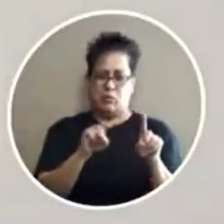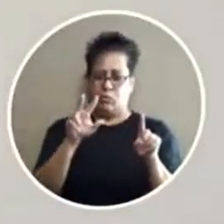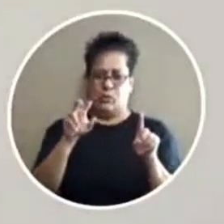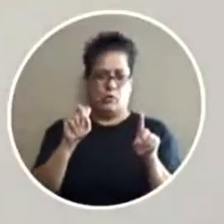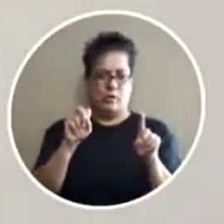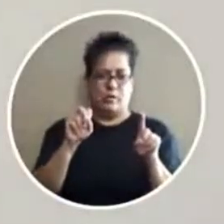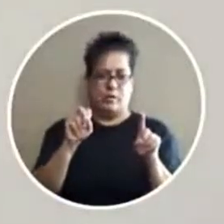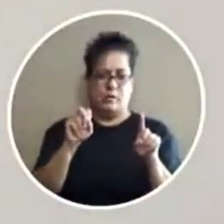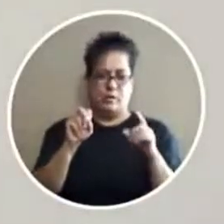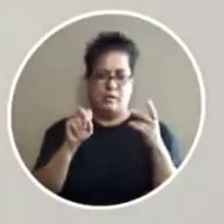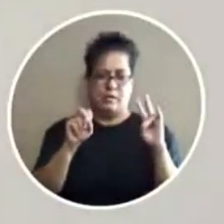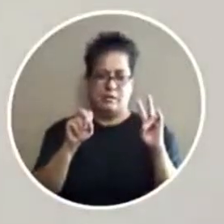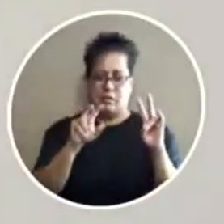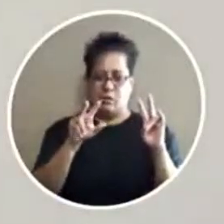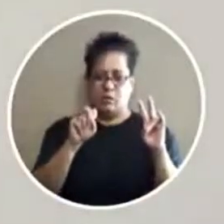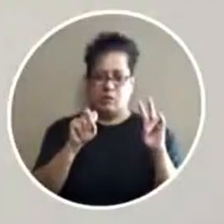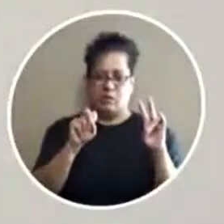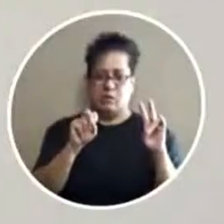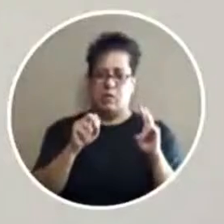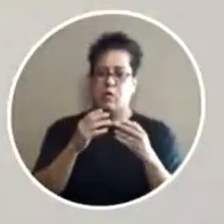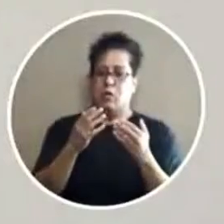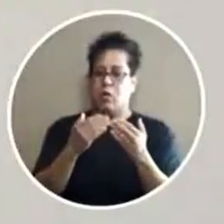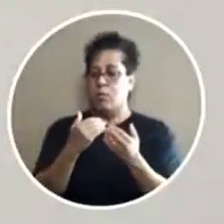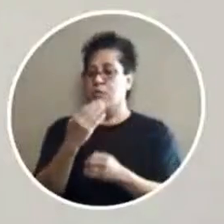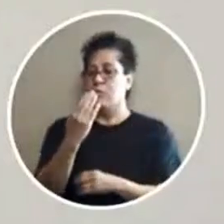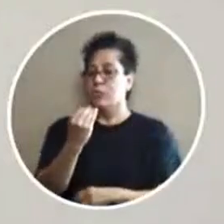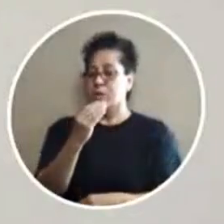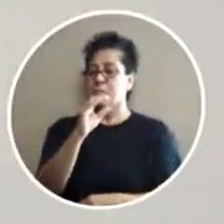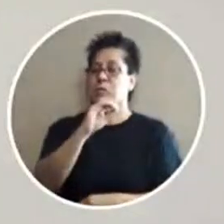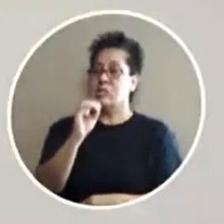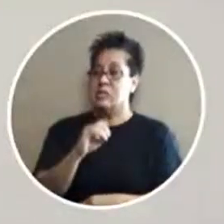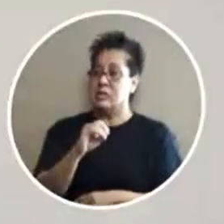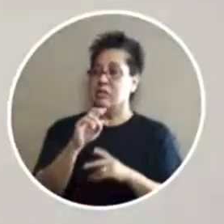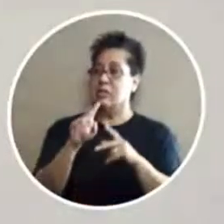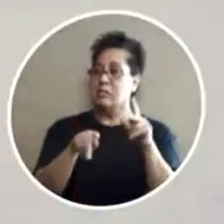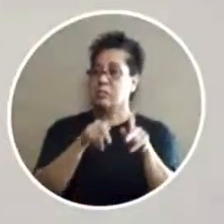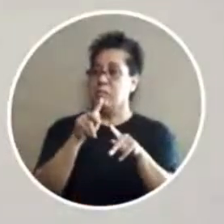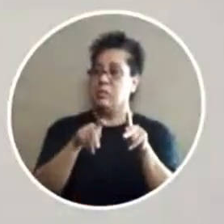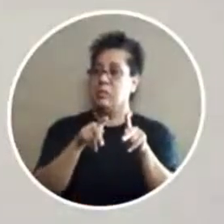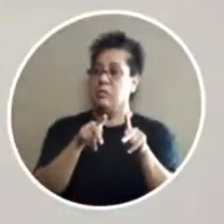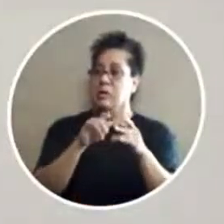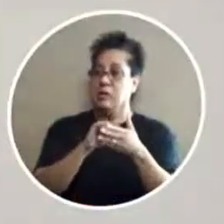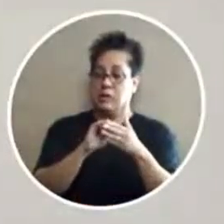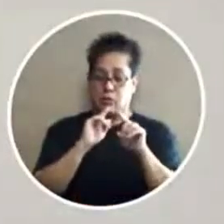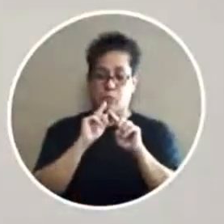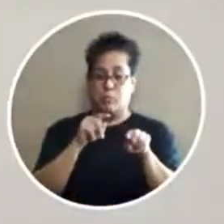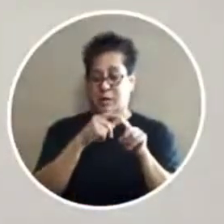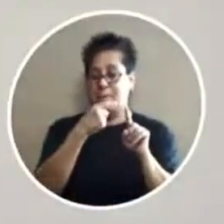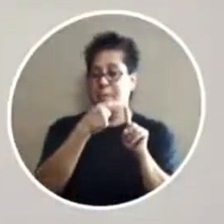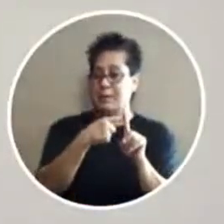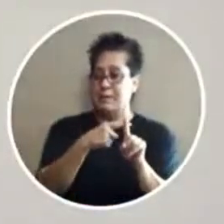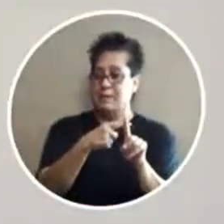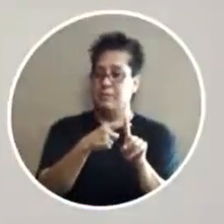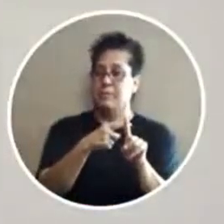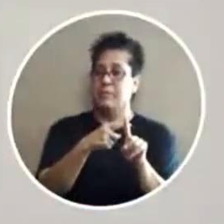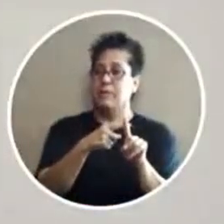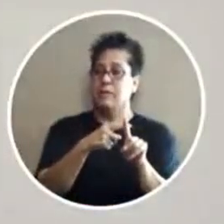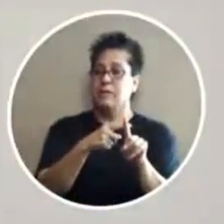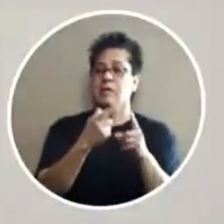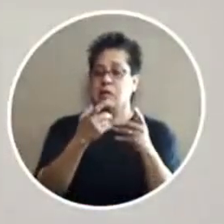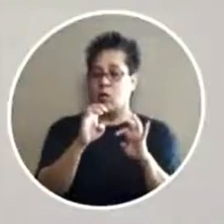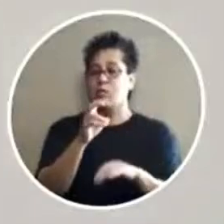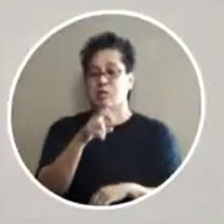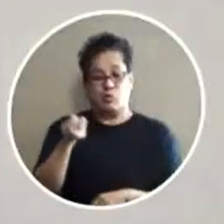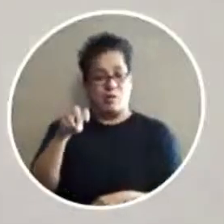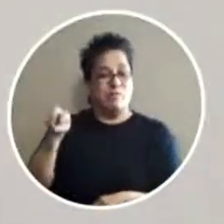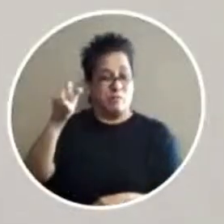30th, we found that almost 14% of individuals that were reported positive have traveled. So